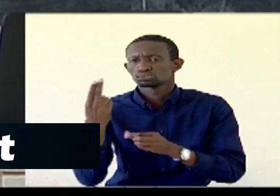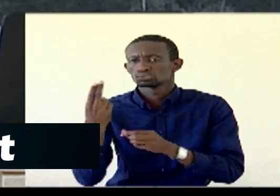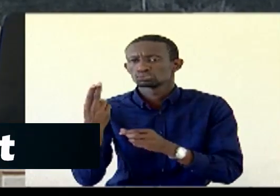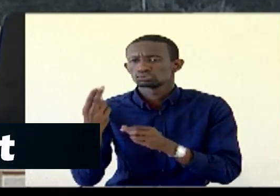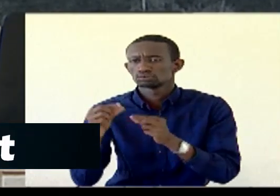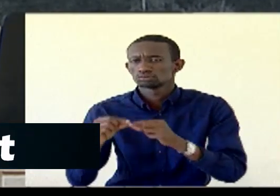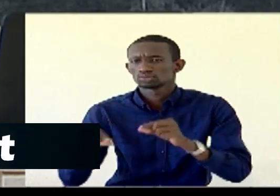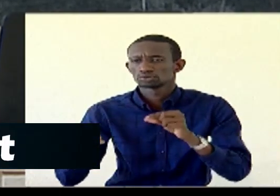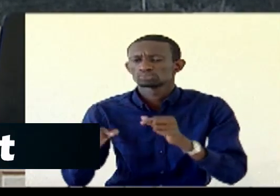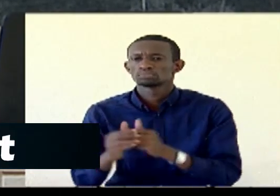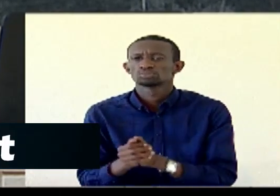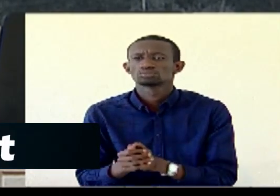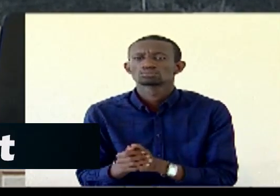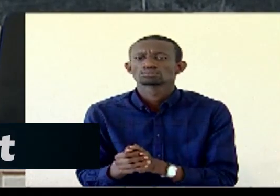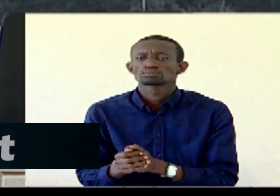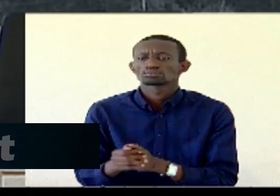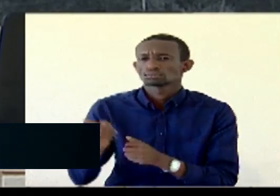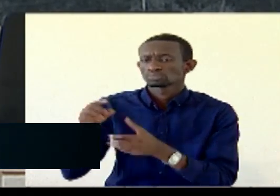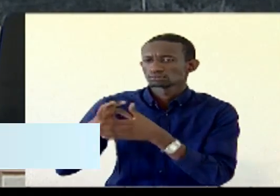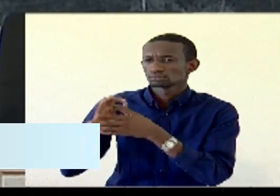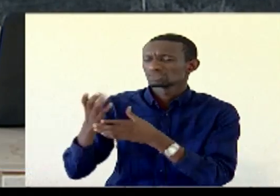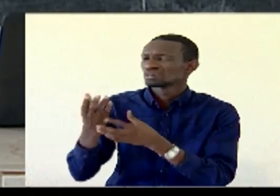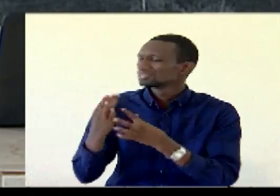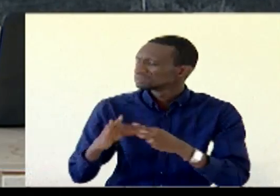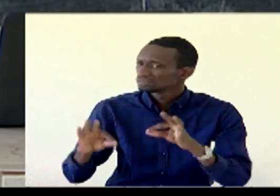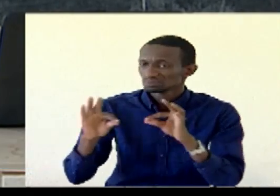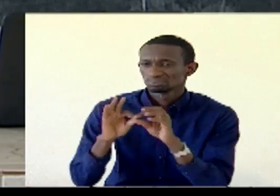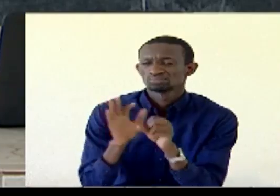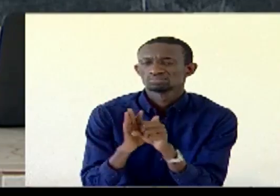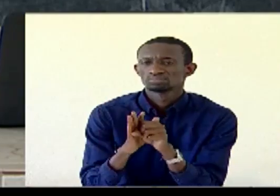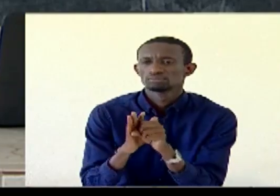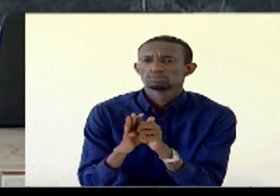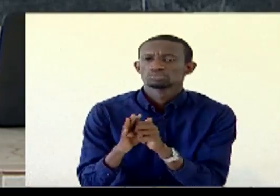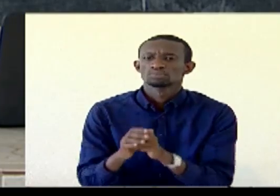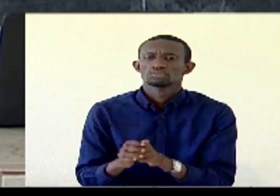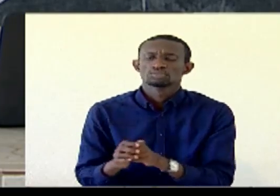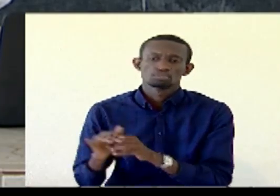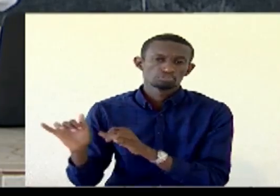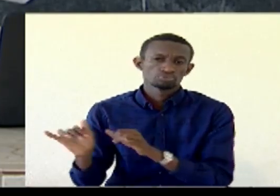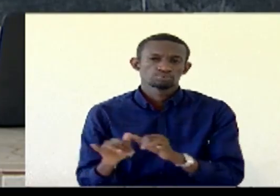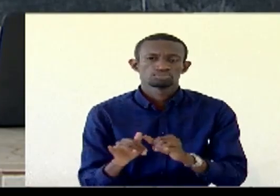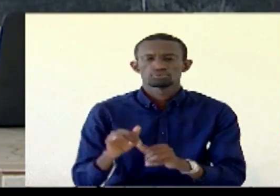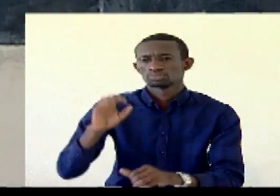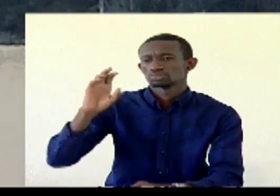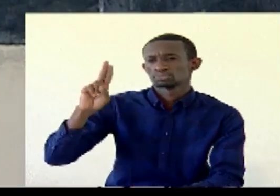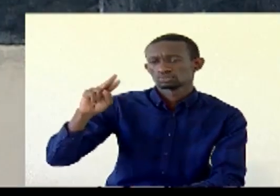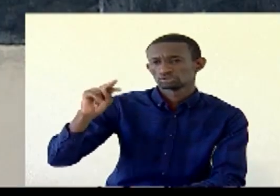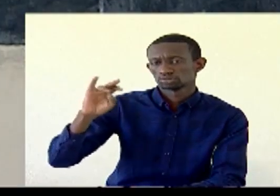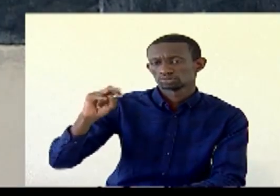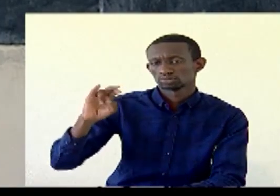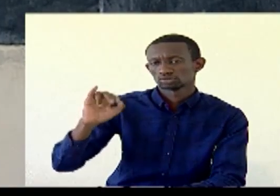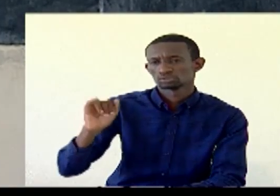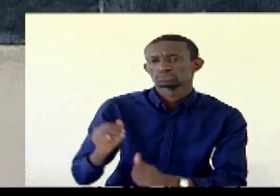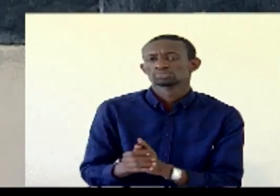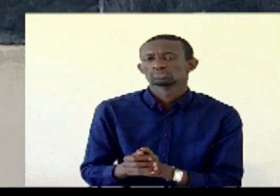sphincter muscles. These sphincter muscles are very important to prevent the linkaging of the urine by closing tightly like a rubber